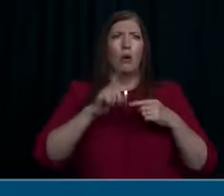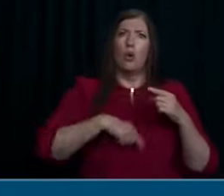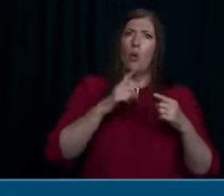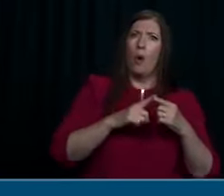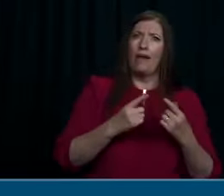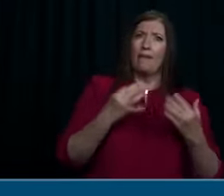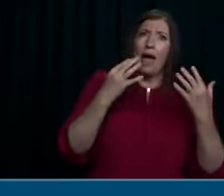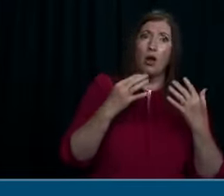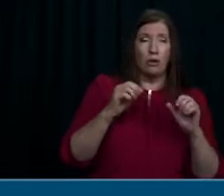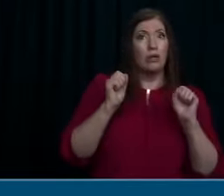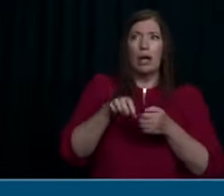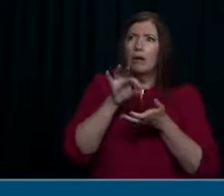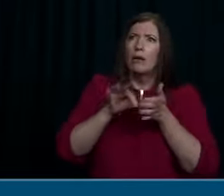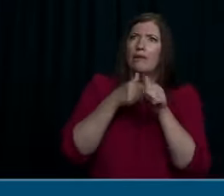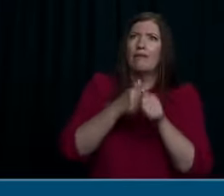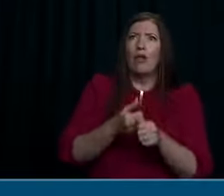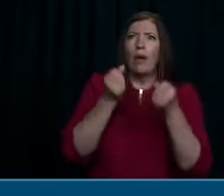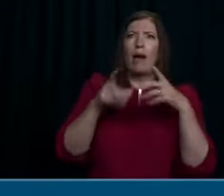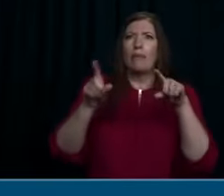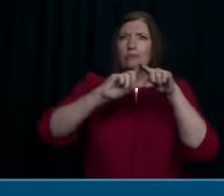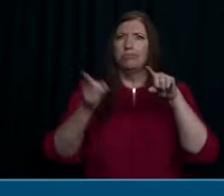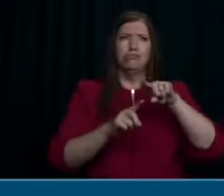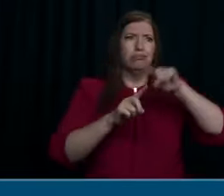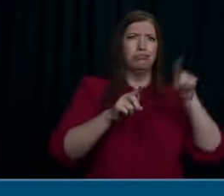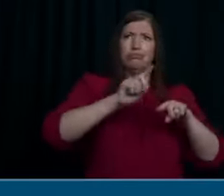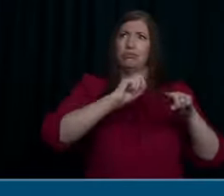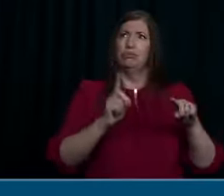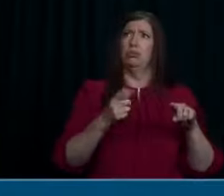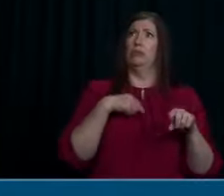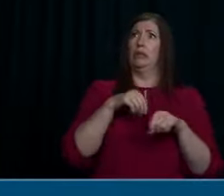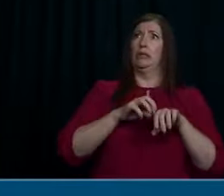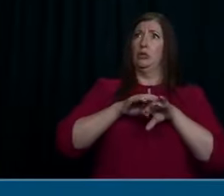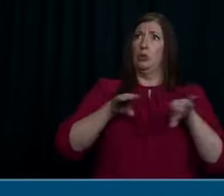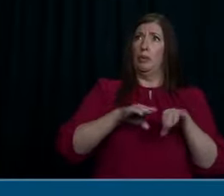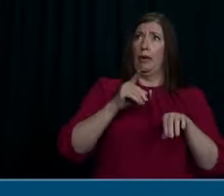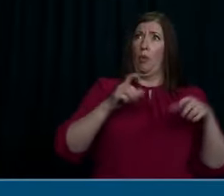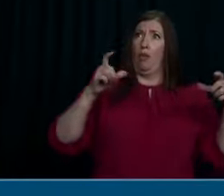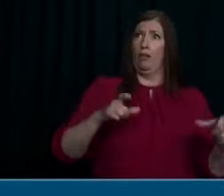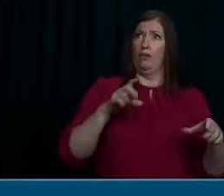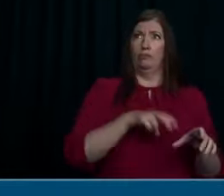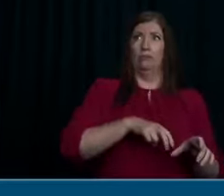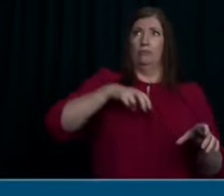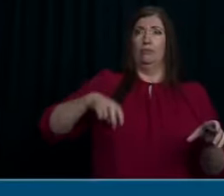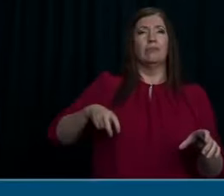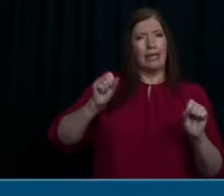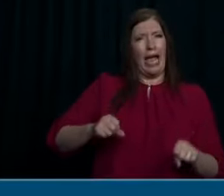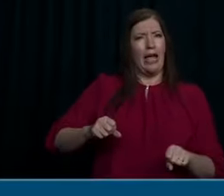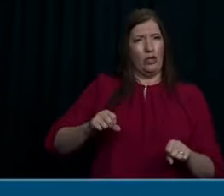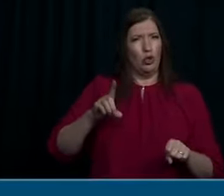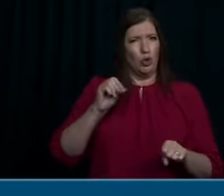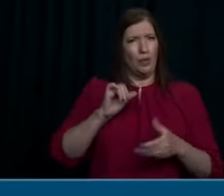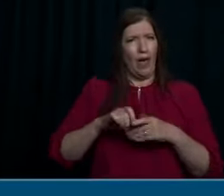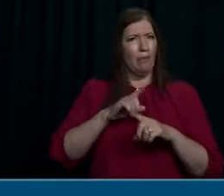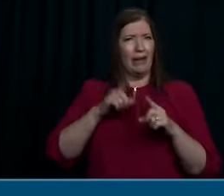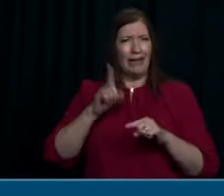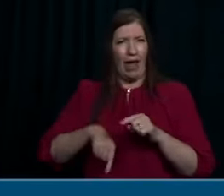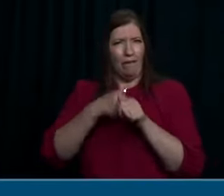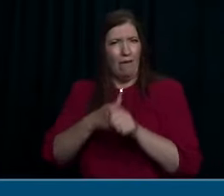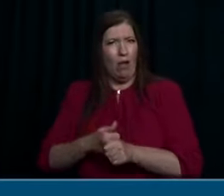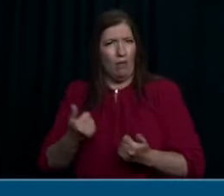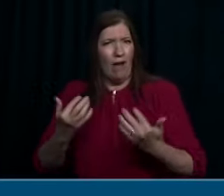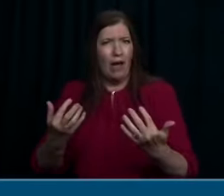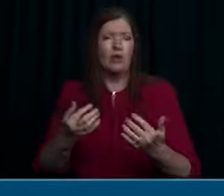me out of the pool in the evening, but we can't track these things. So I think we can do a lot better on that. Do you think the federal government should be doing more or less